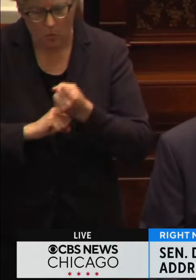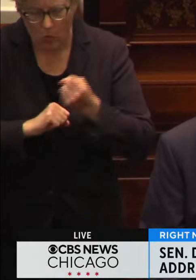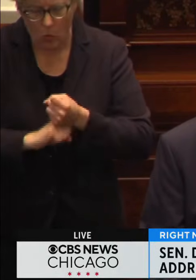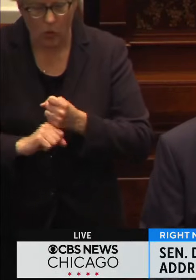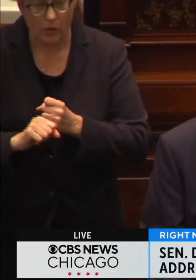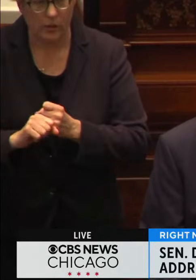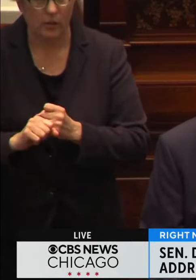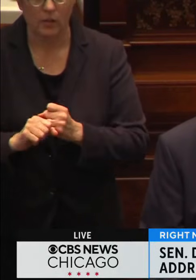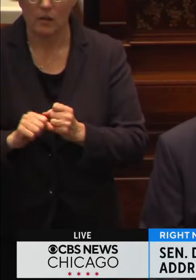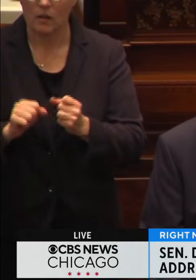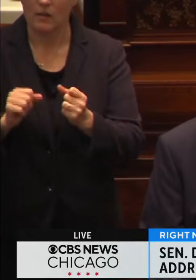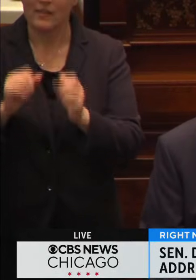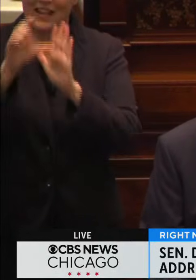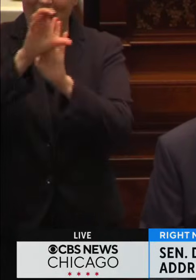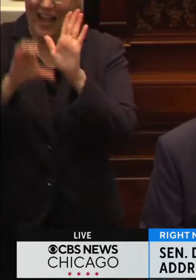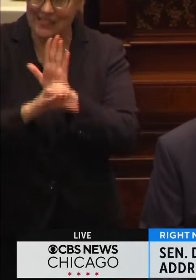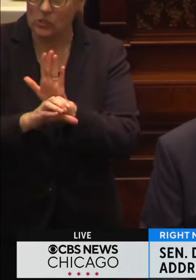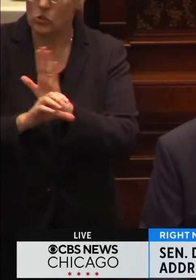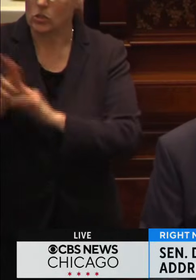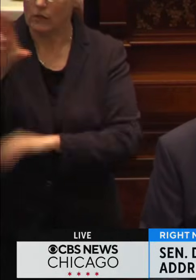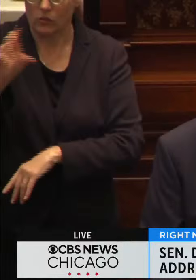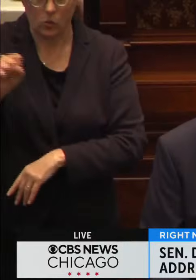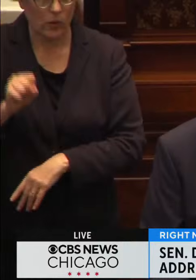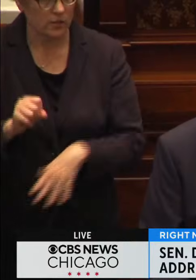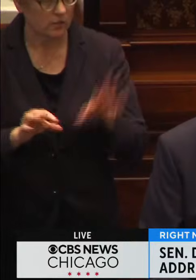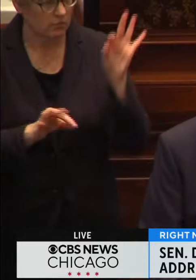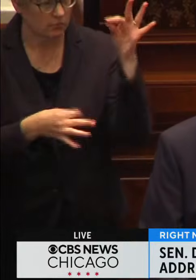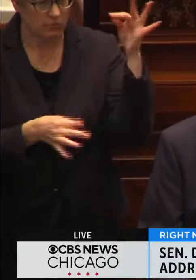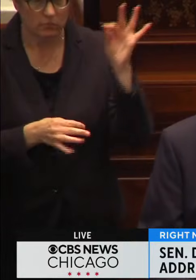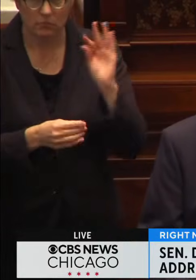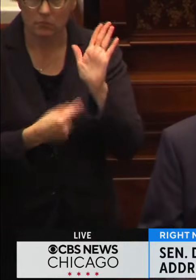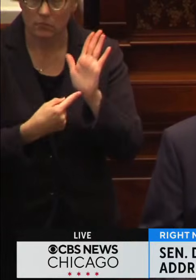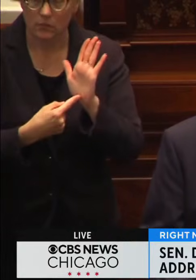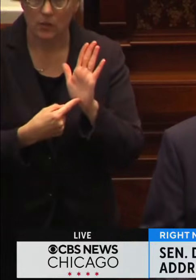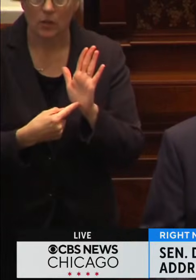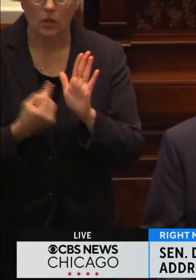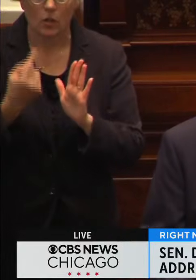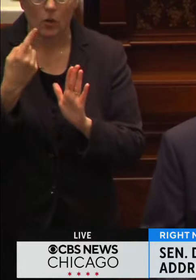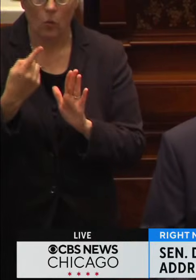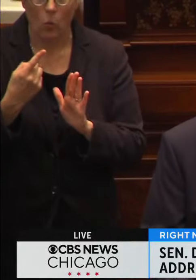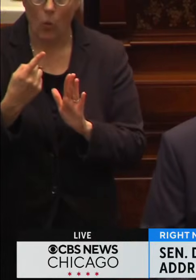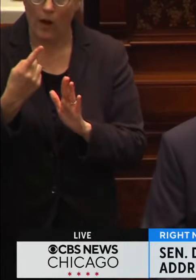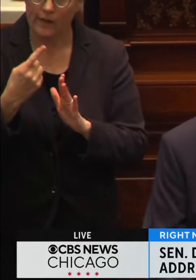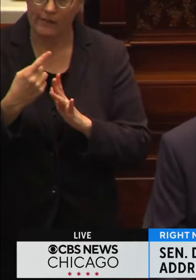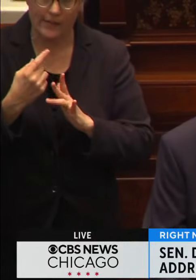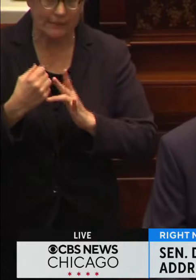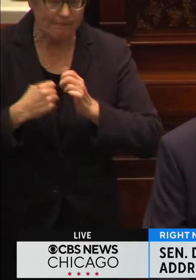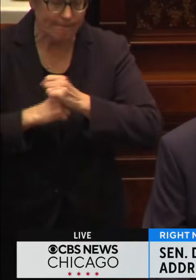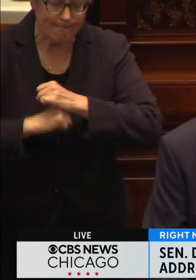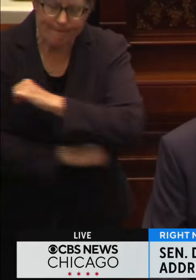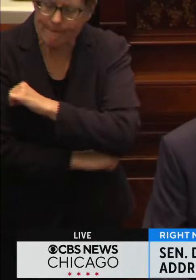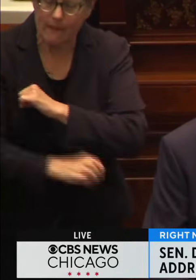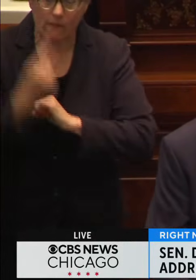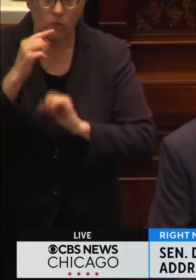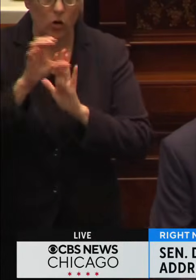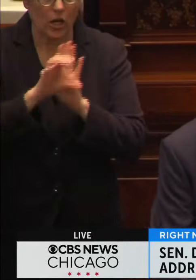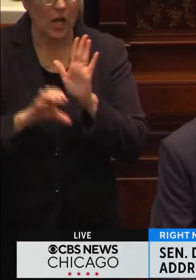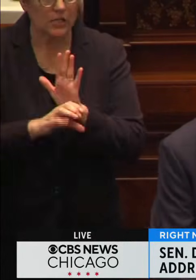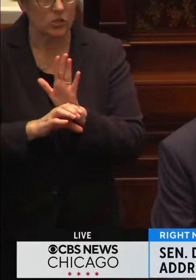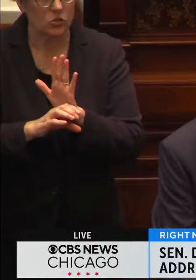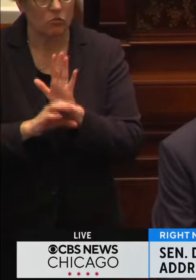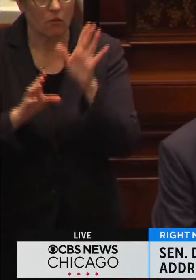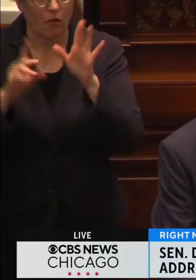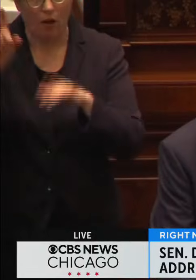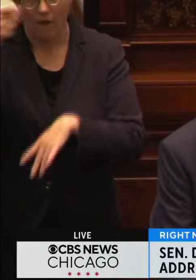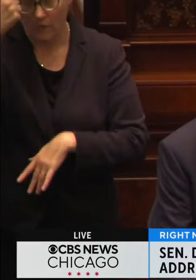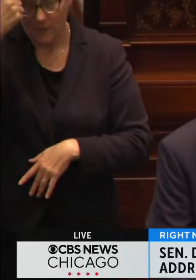the Constitution of the United States. One of the fundamentals of a constitutional democracy is the